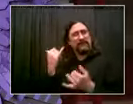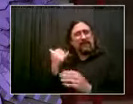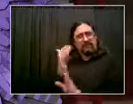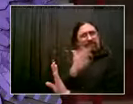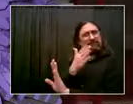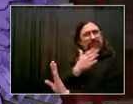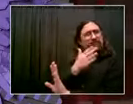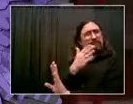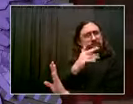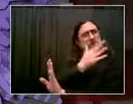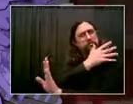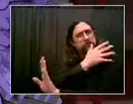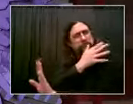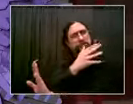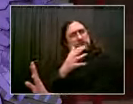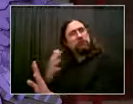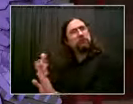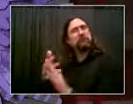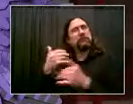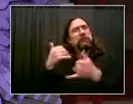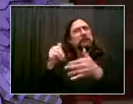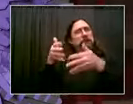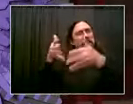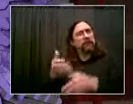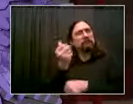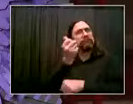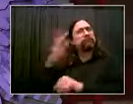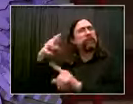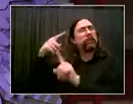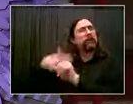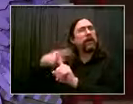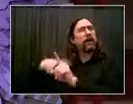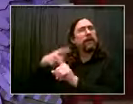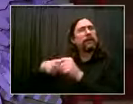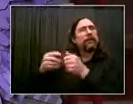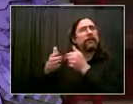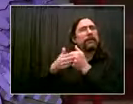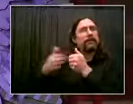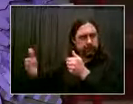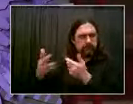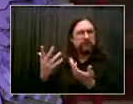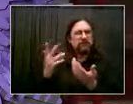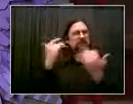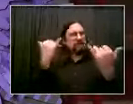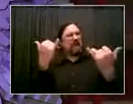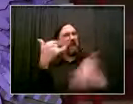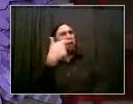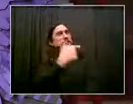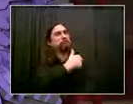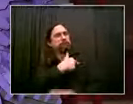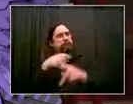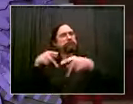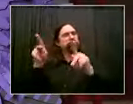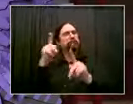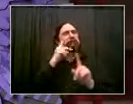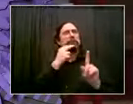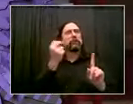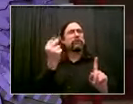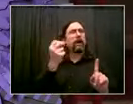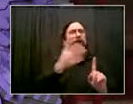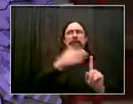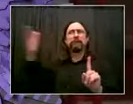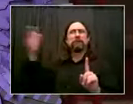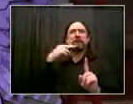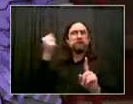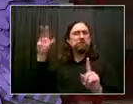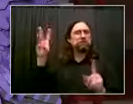who was so excited. She was singing and dancing this morning. And so we would never take any risks with our most important assets, and that's